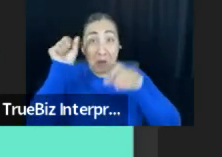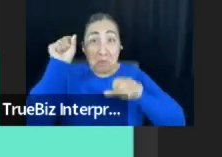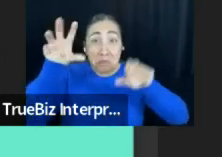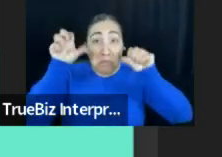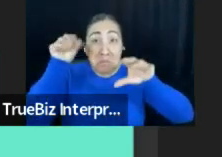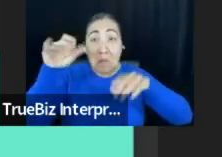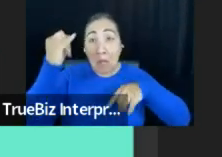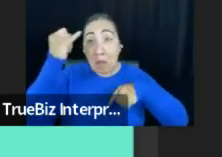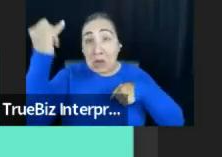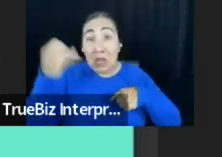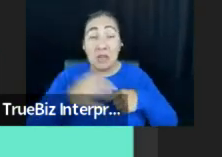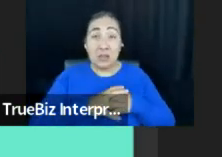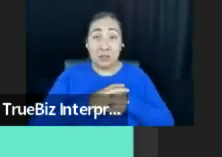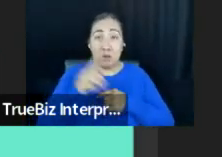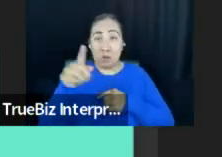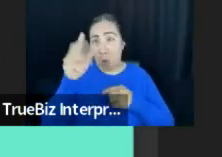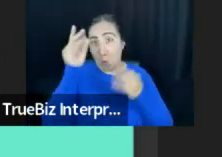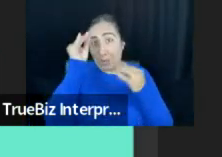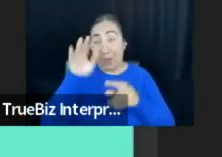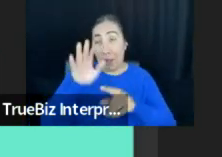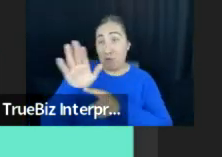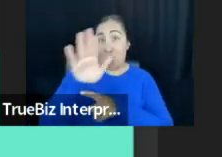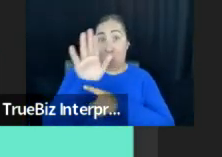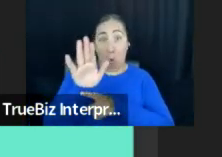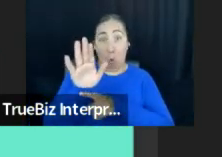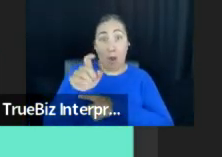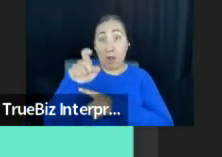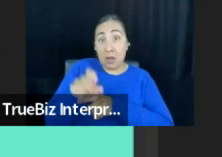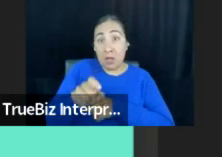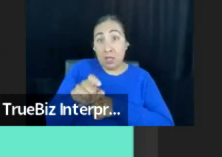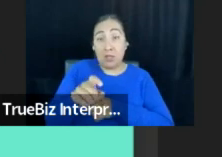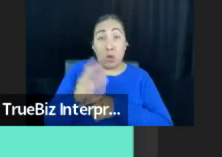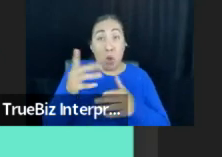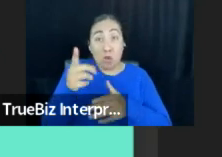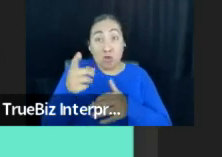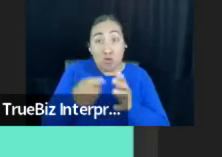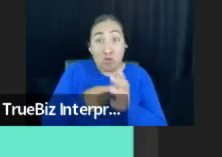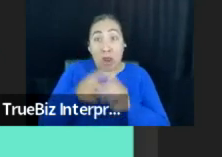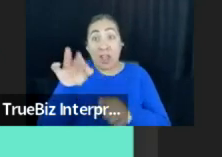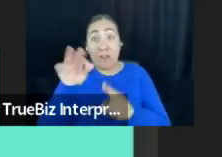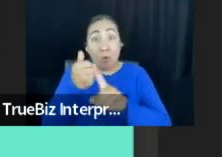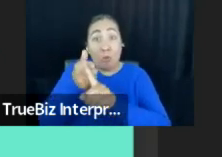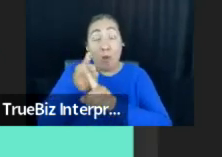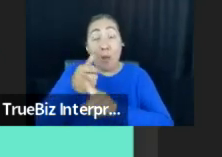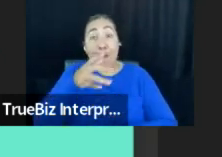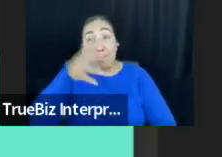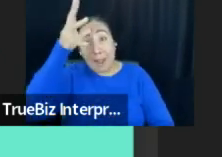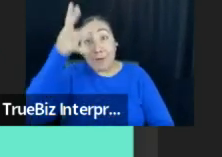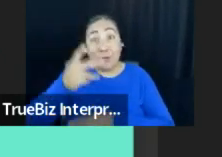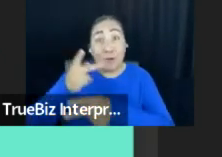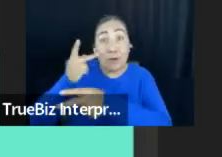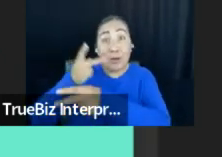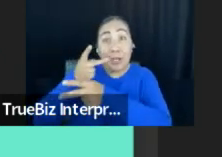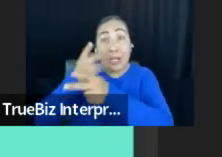your needs. So if you are a parent or caregiver, what are your ideal